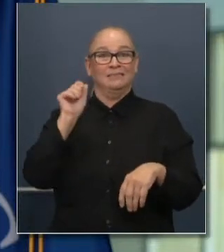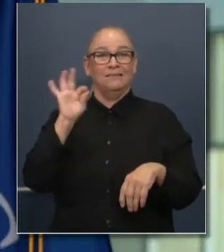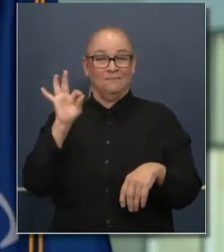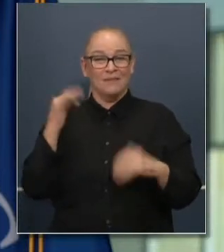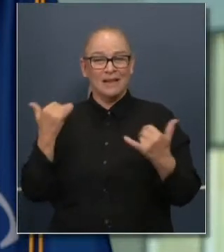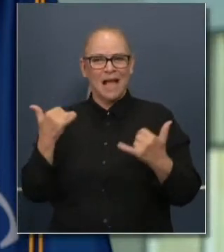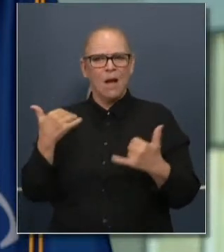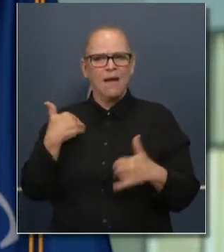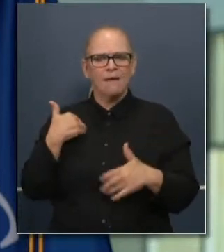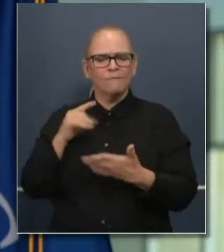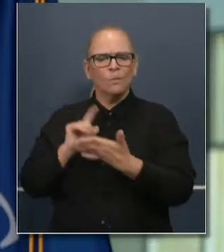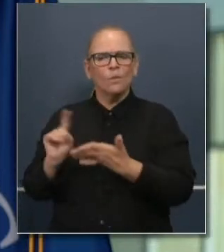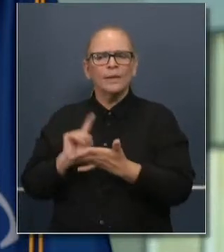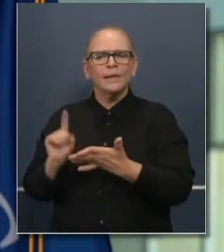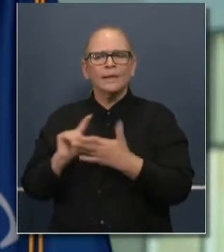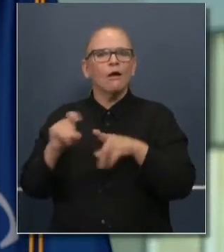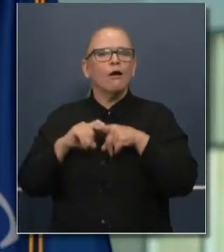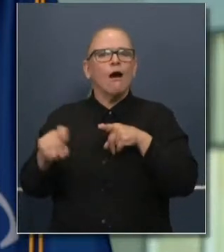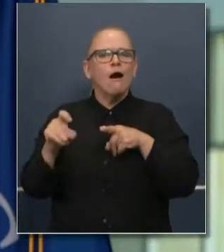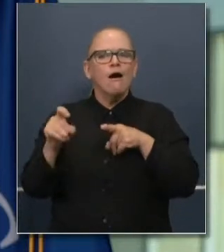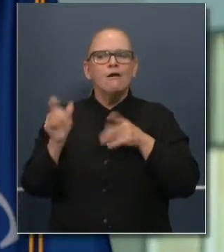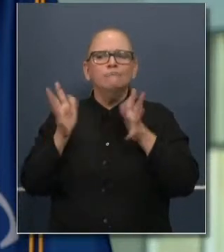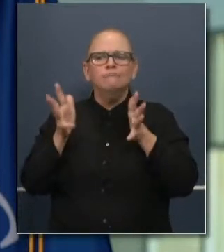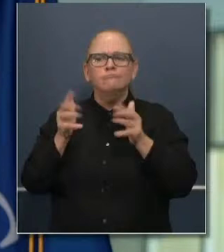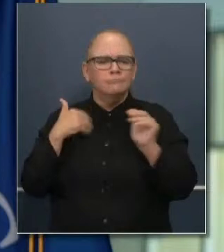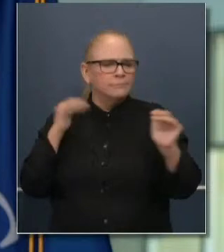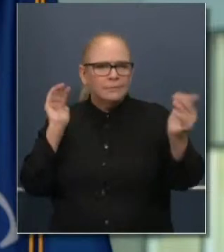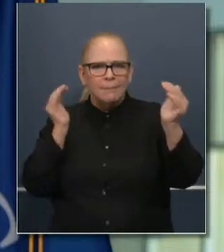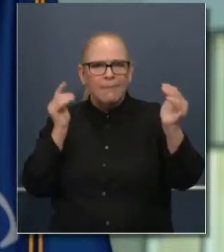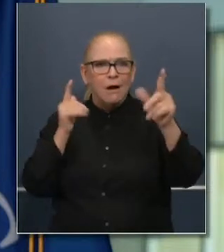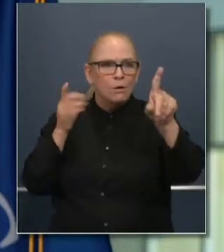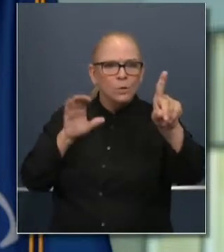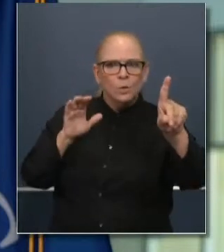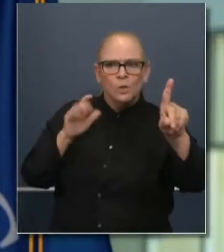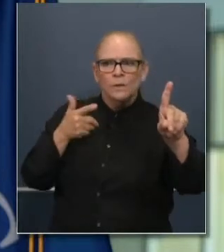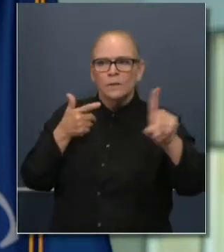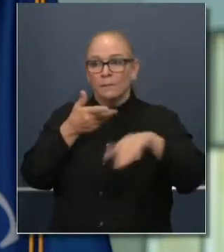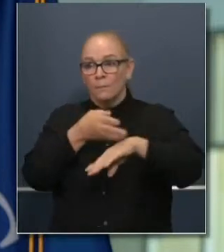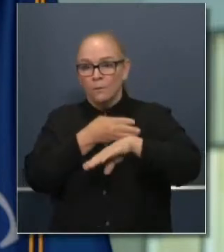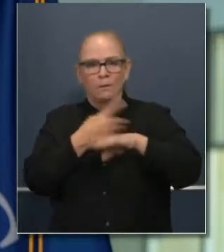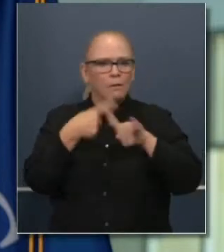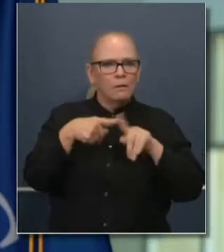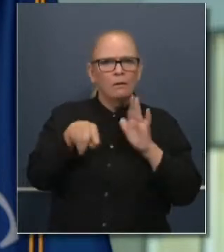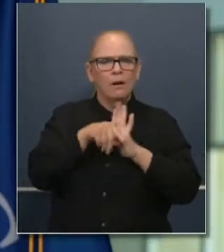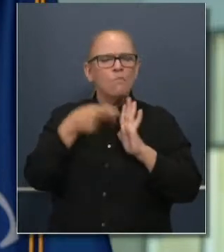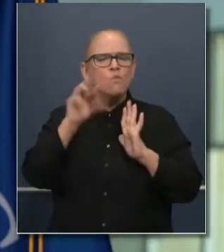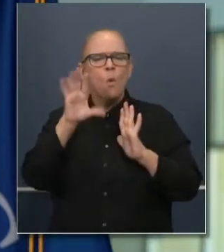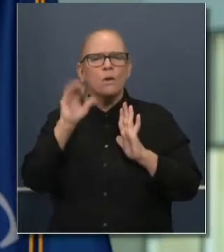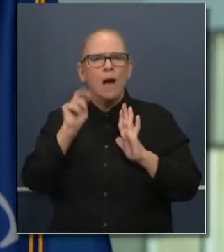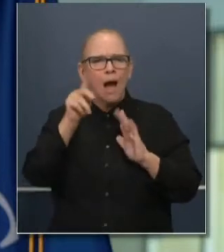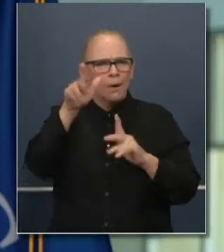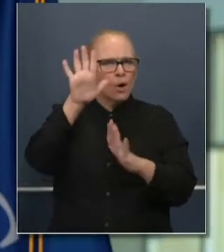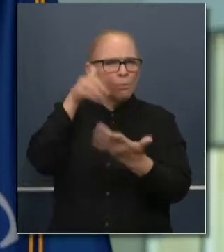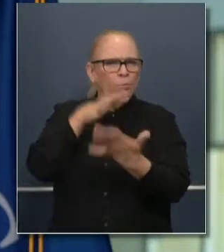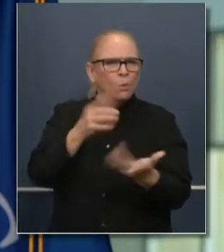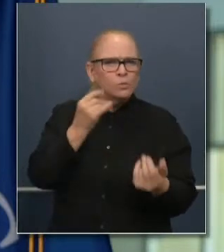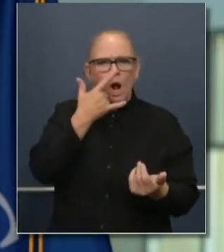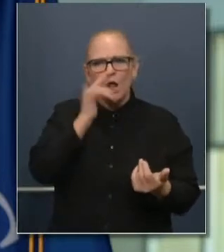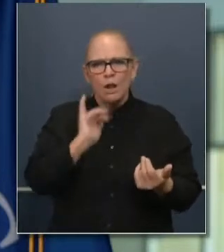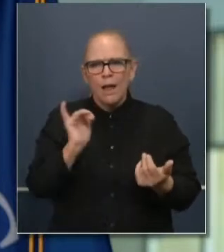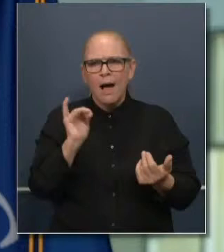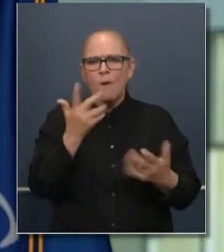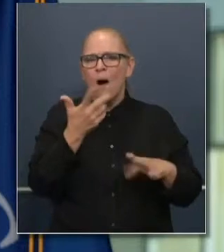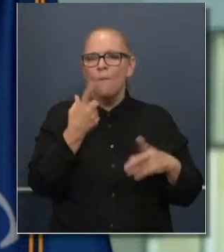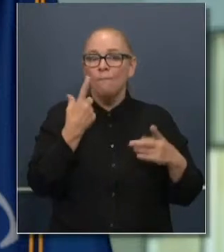now, calls where they're comparing and contrasting best practices, discussing things that they're considering, their respective